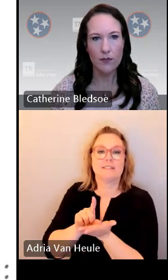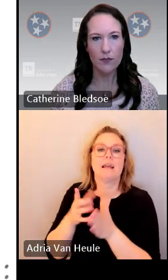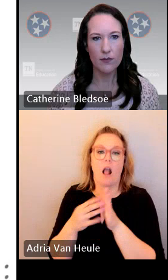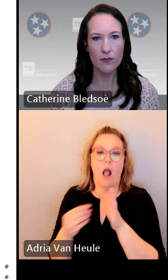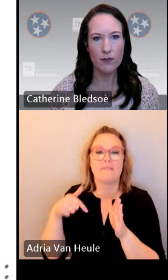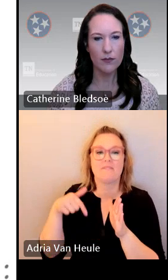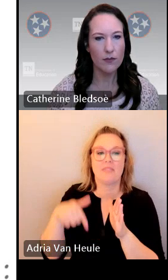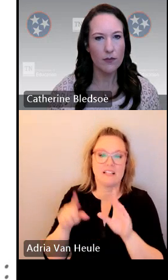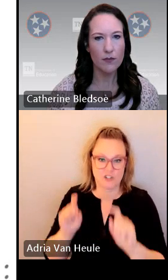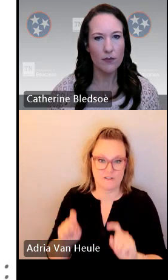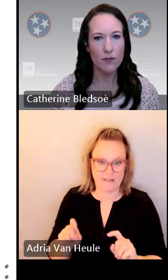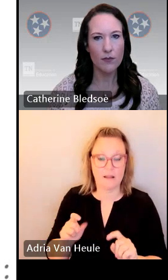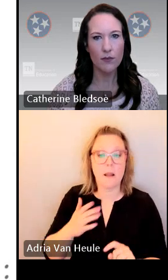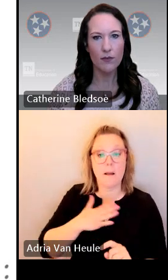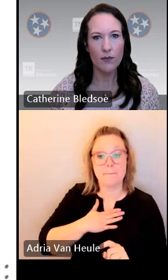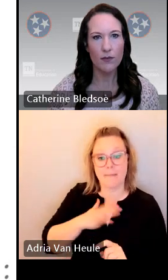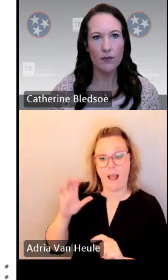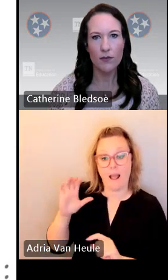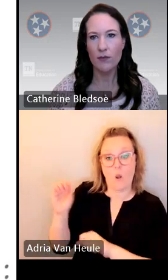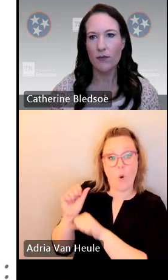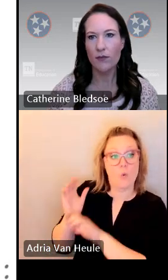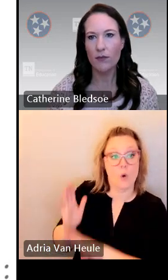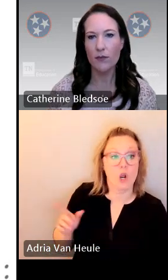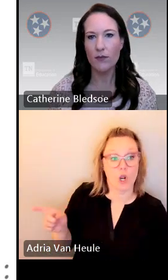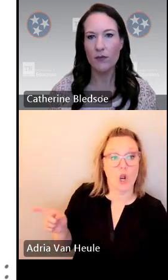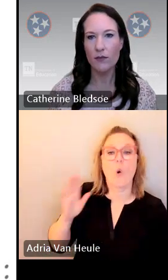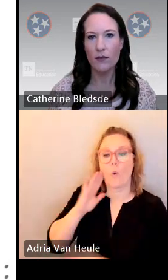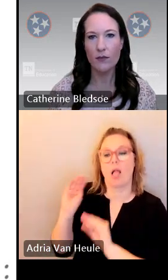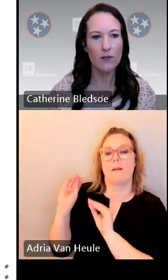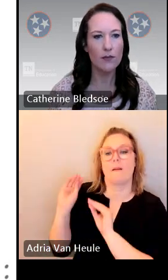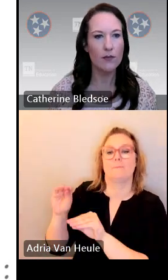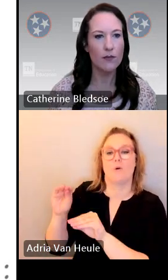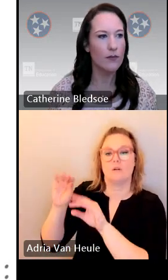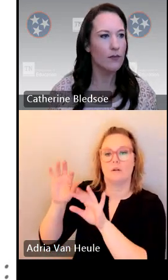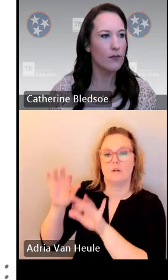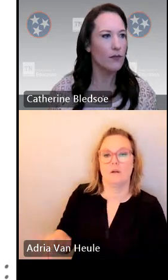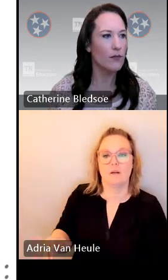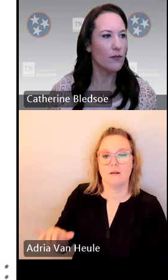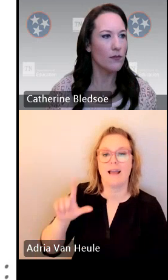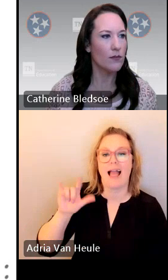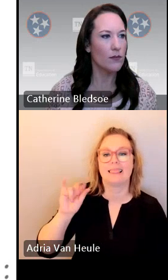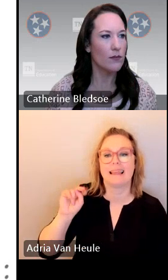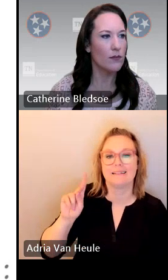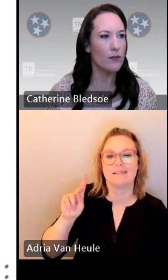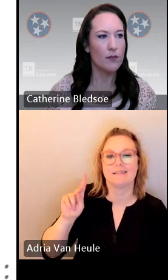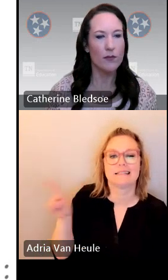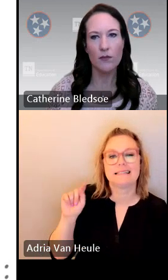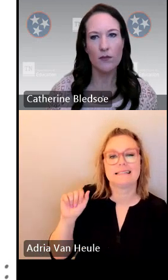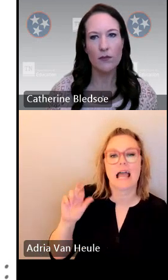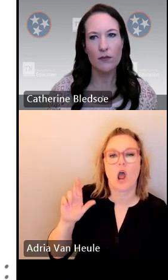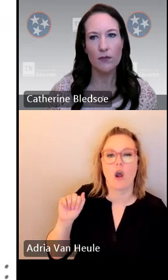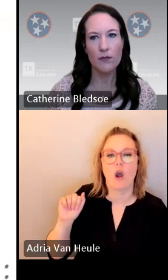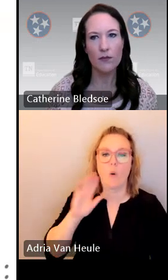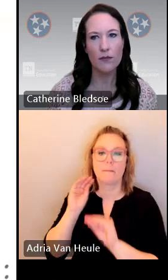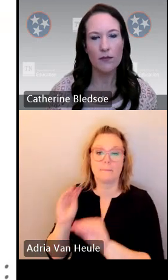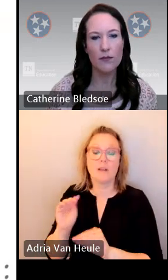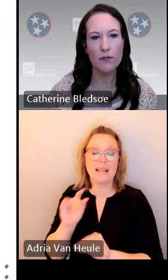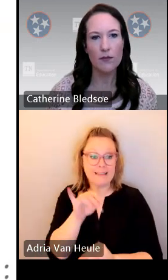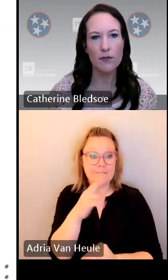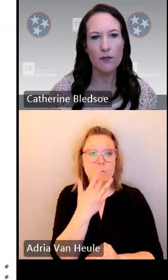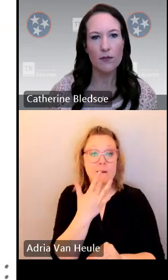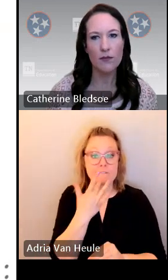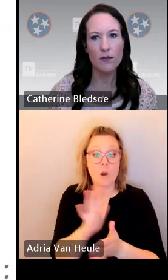going to drop a link to that in the chat so that you have access if you need it again. But the important thing is just to know, if you prefer a paper